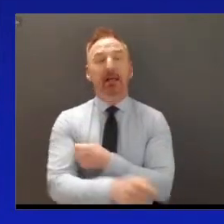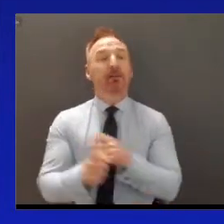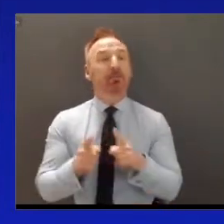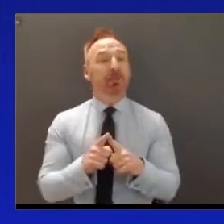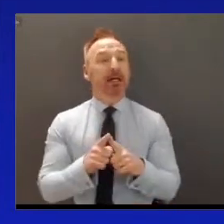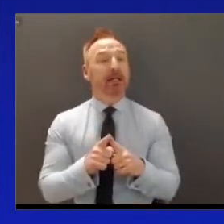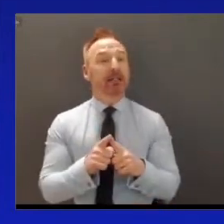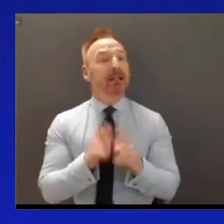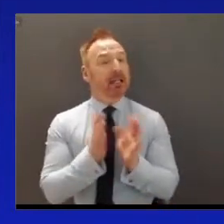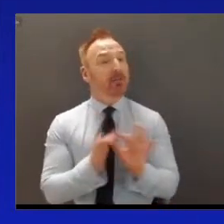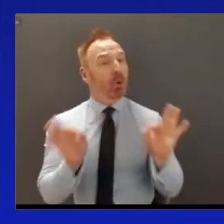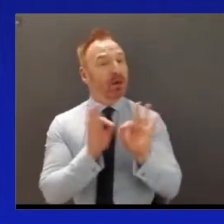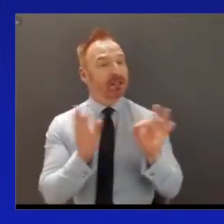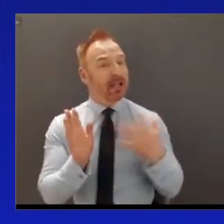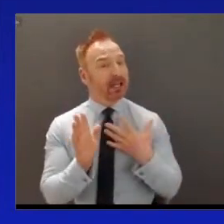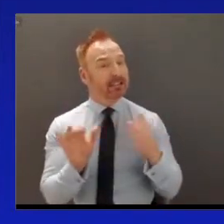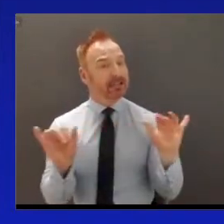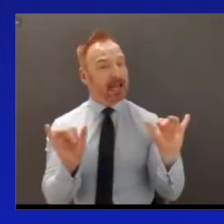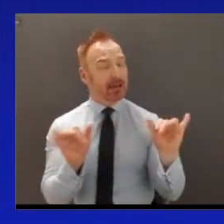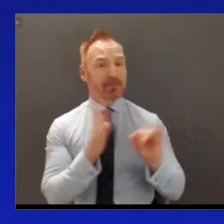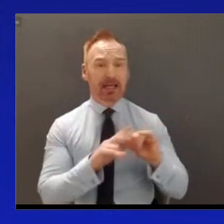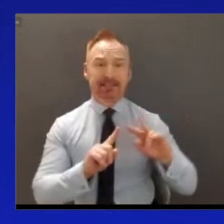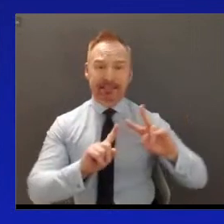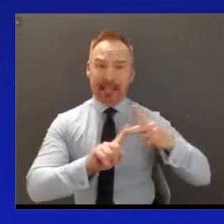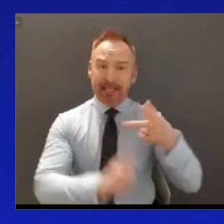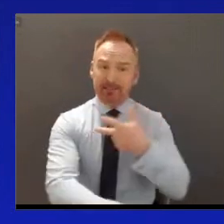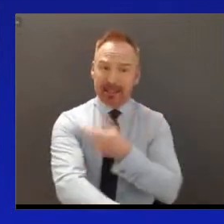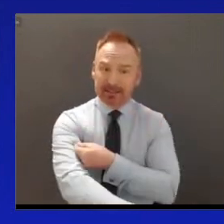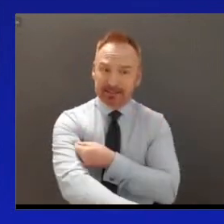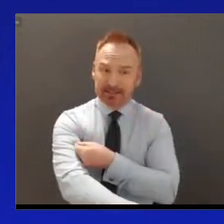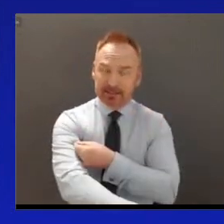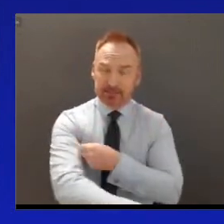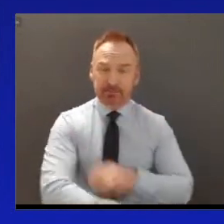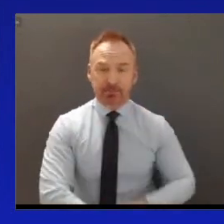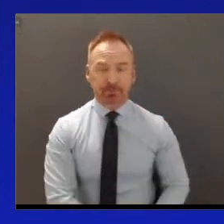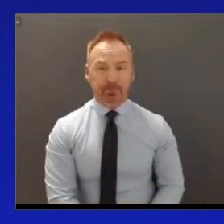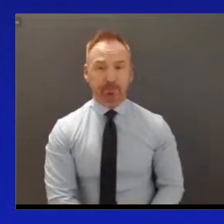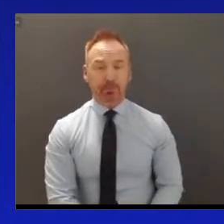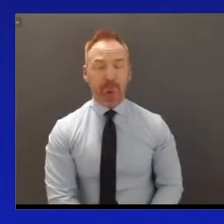vaccine and on that, if I could just ask, like, are